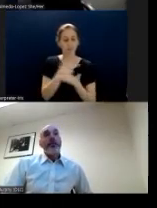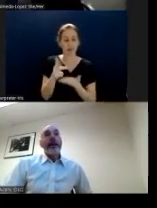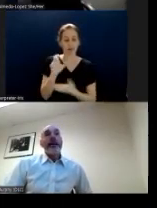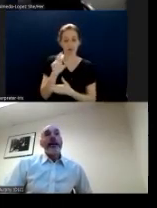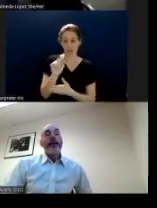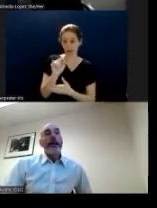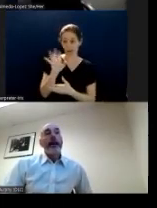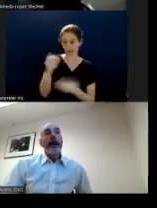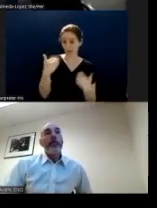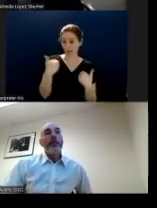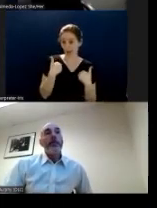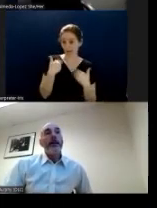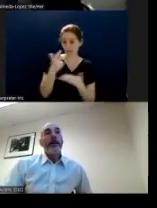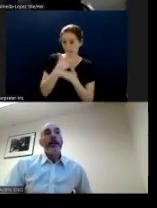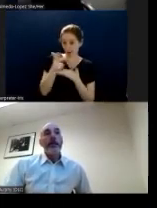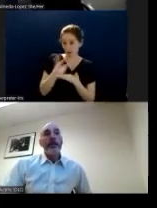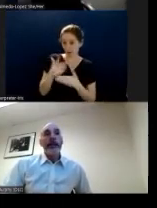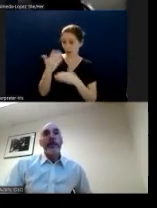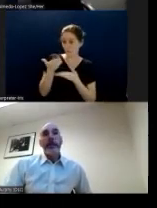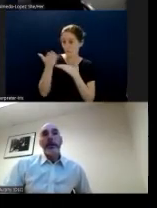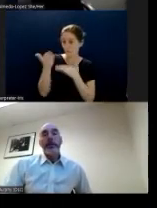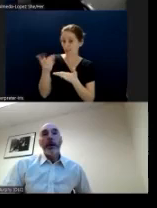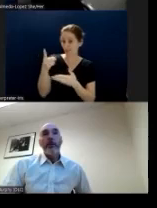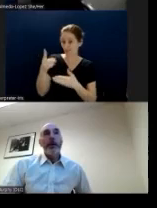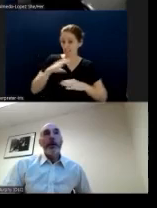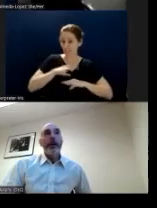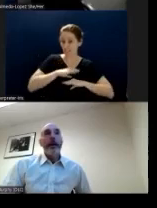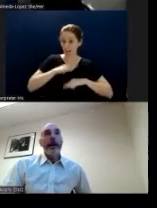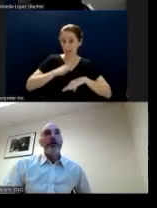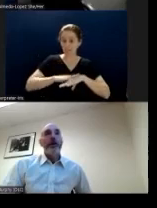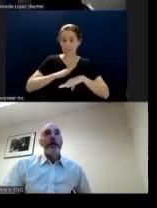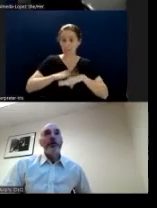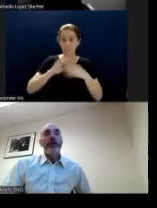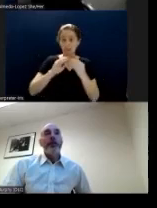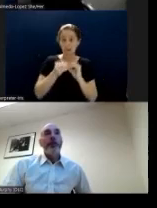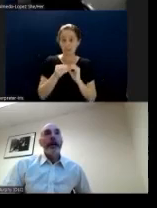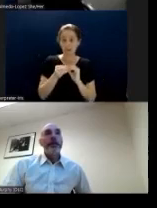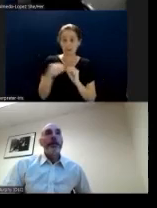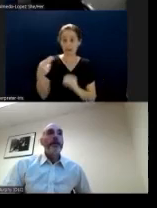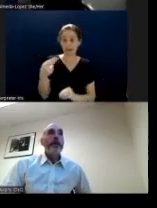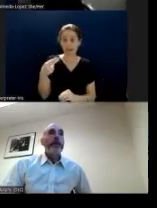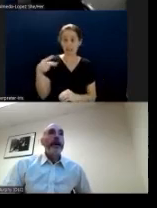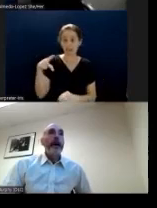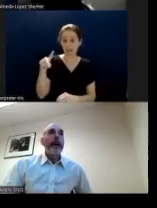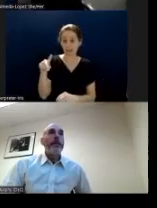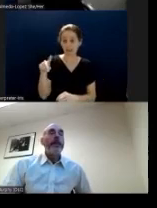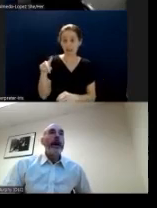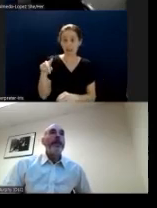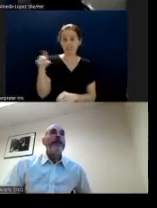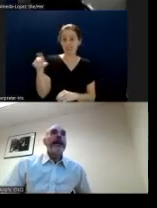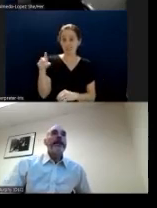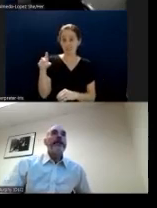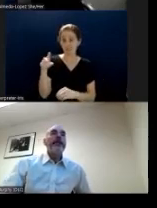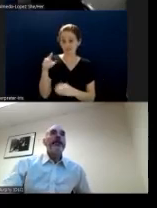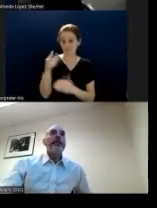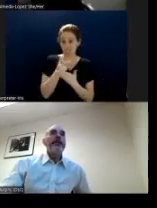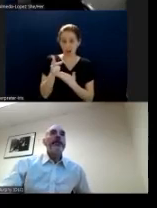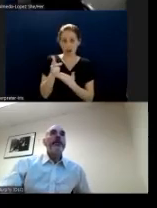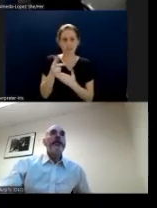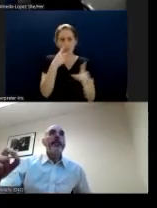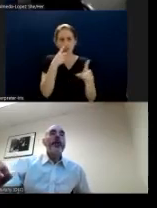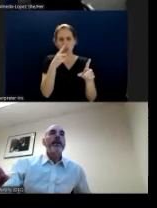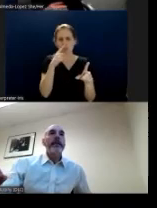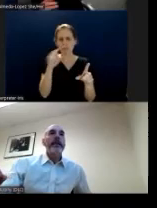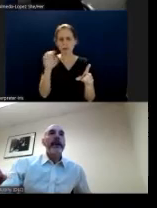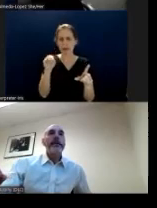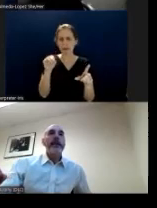is provided, does it meet the minimum number of HP spots? Emily, if I could ask you to just